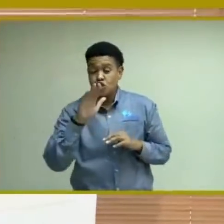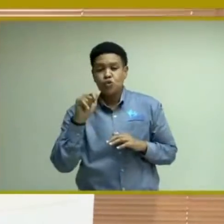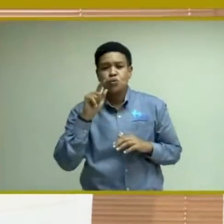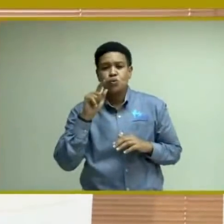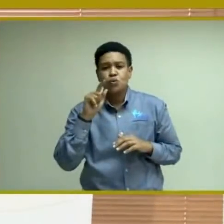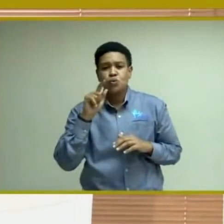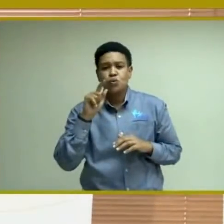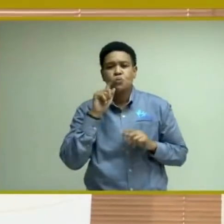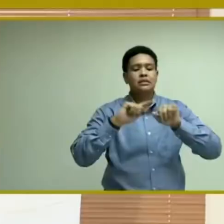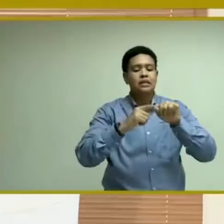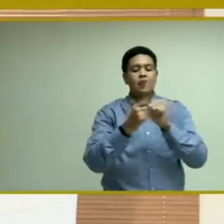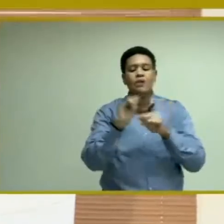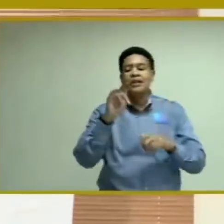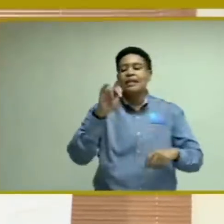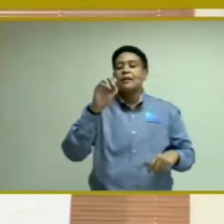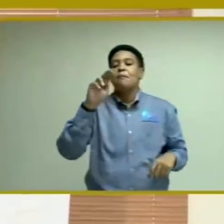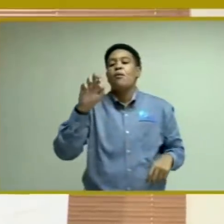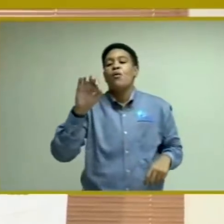Kimon Francis.